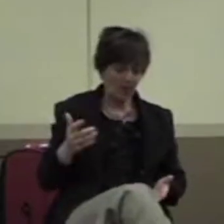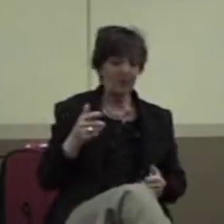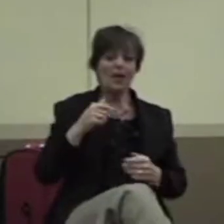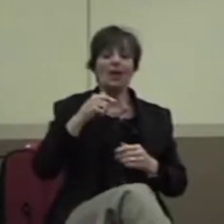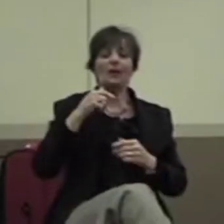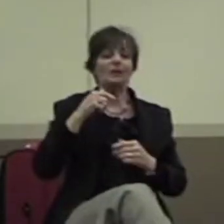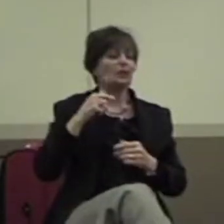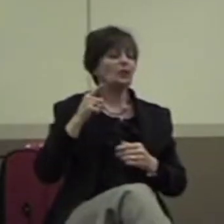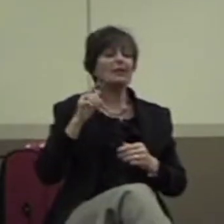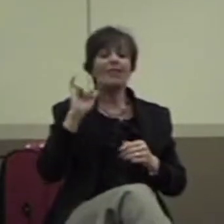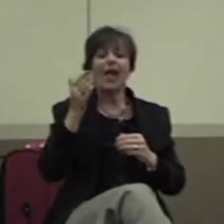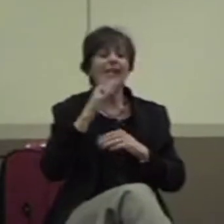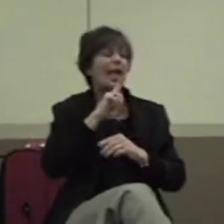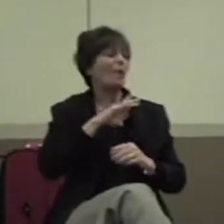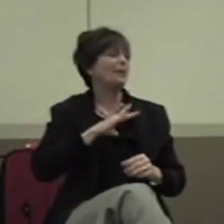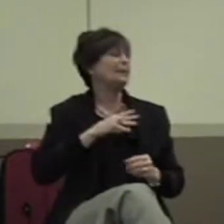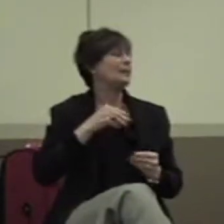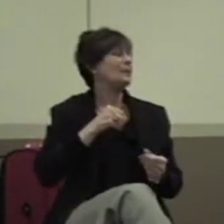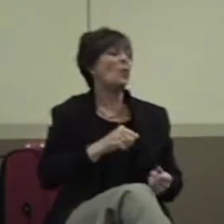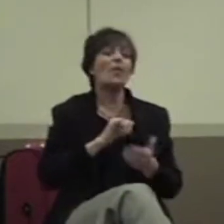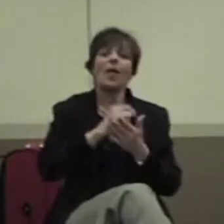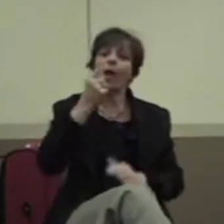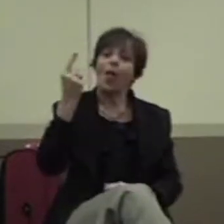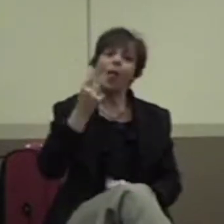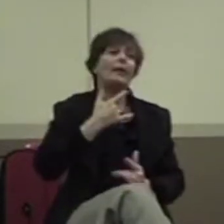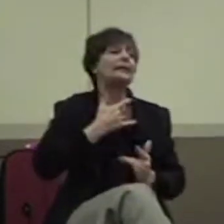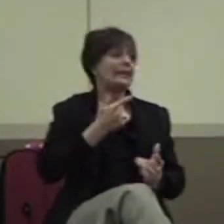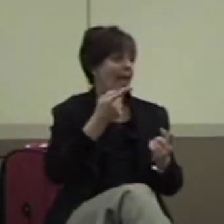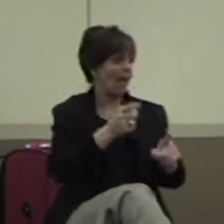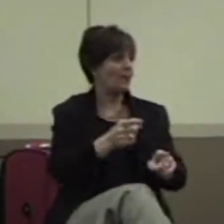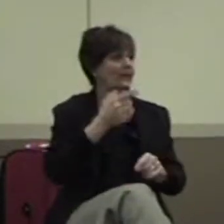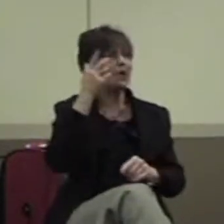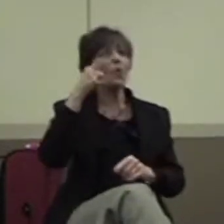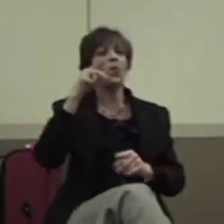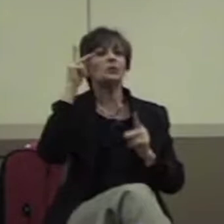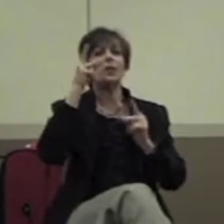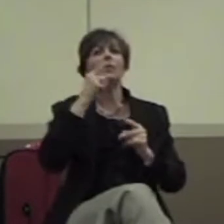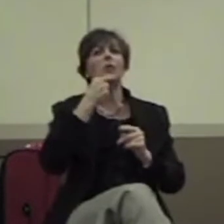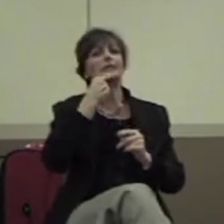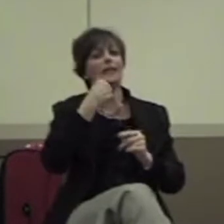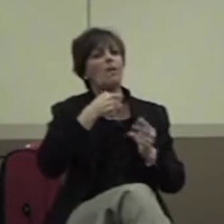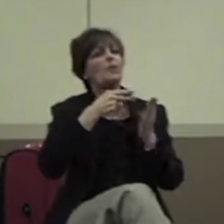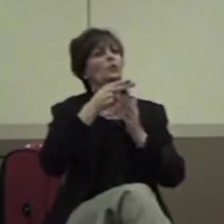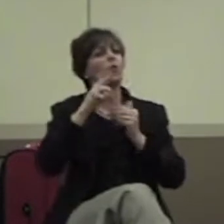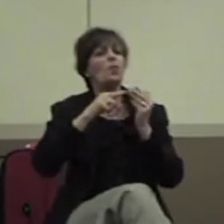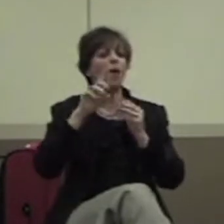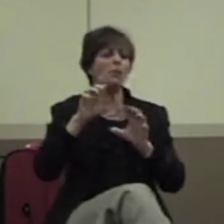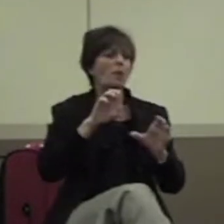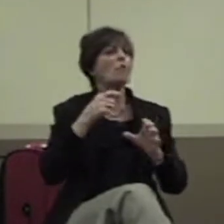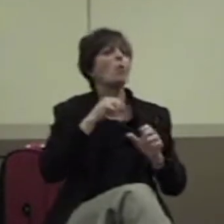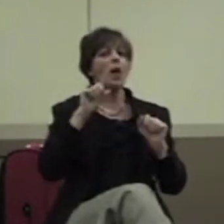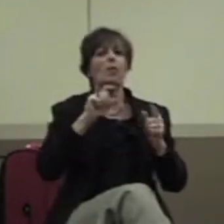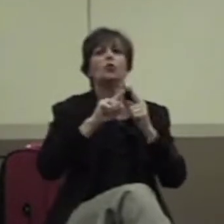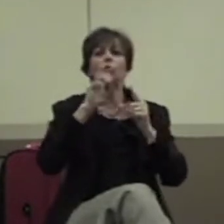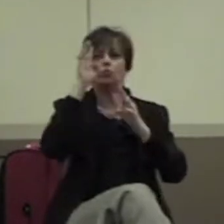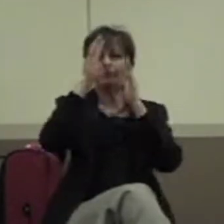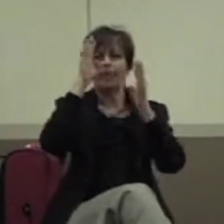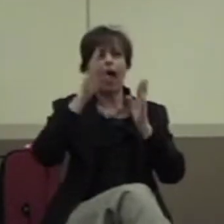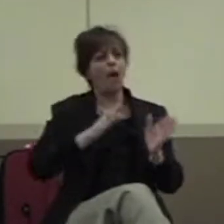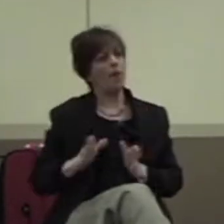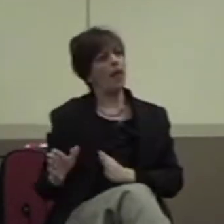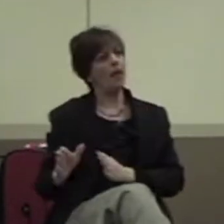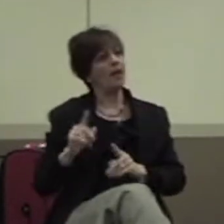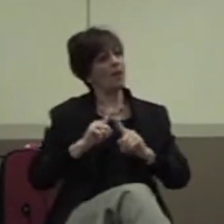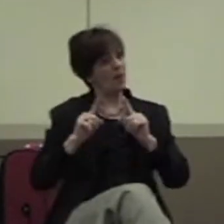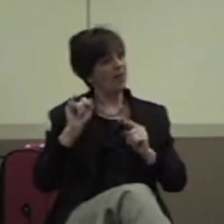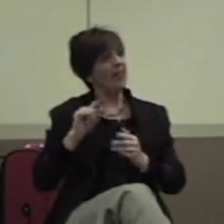just had the smoothest day. And that's what always happens. Now, I know these people are telling me the truth about the behavior, so we were able to come up with a